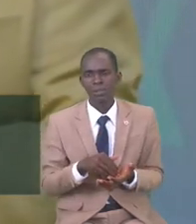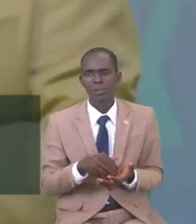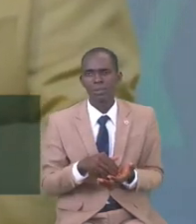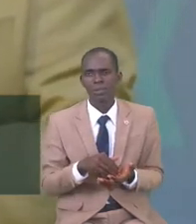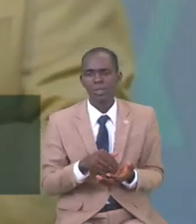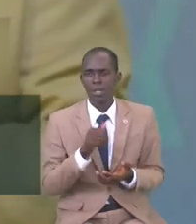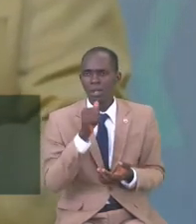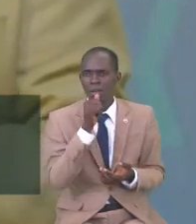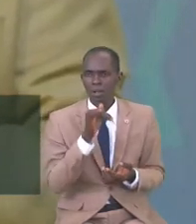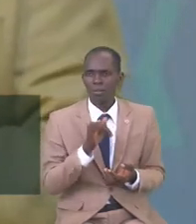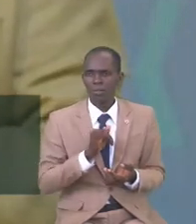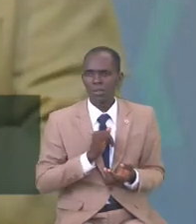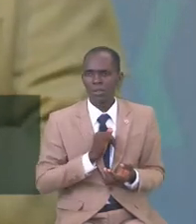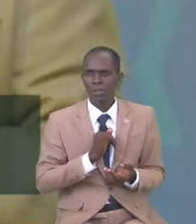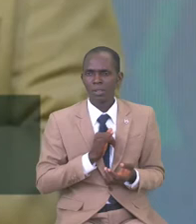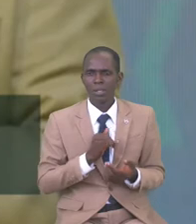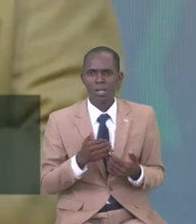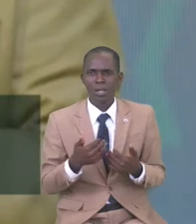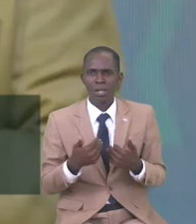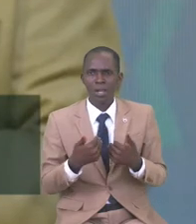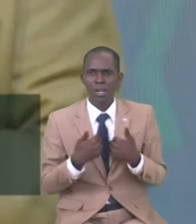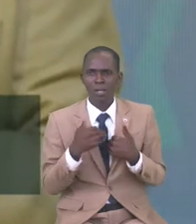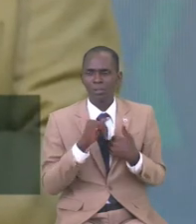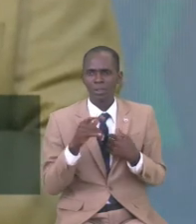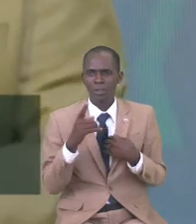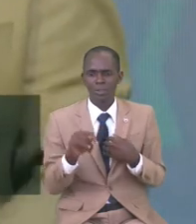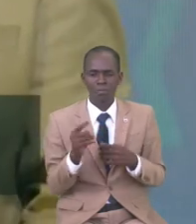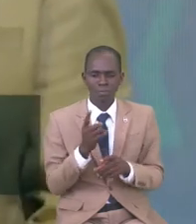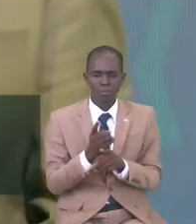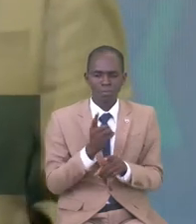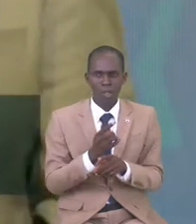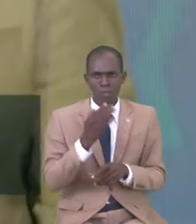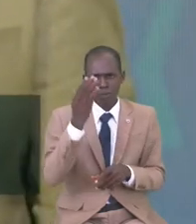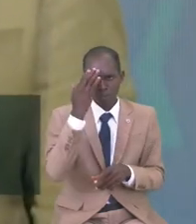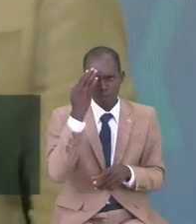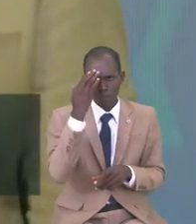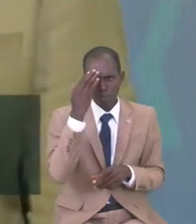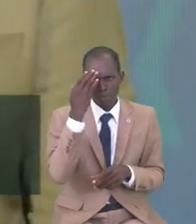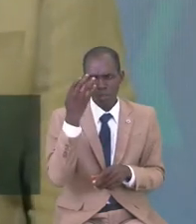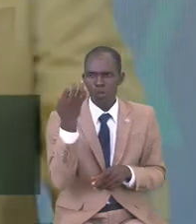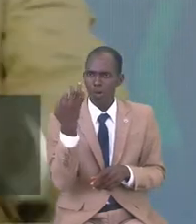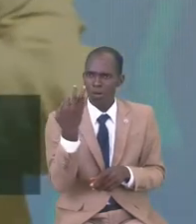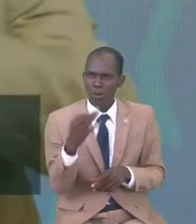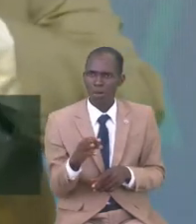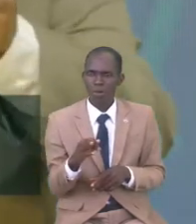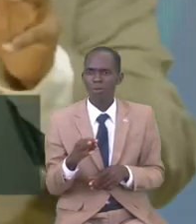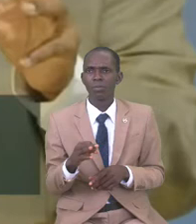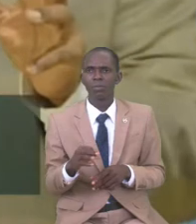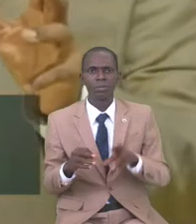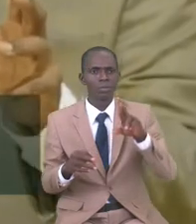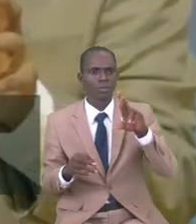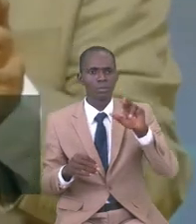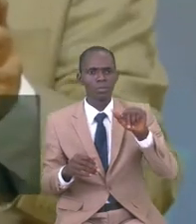am I having the right knowledge about ravens? There's